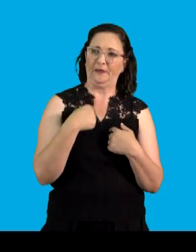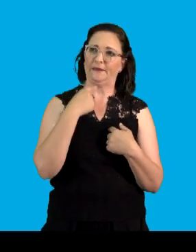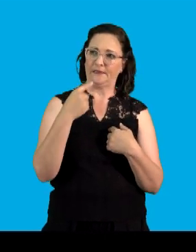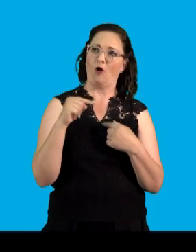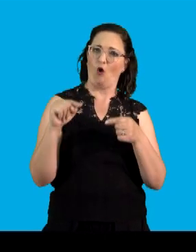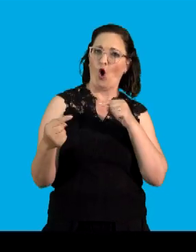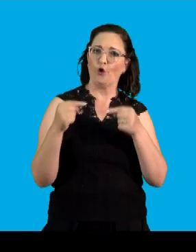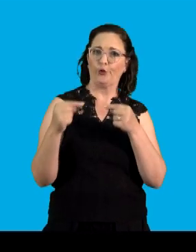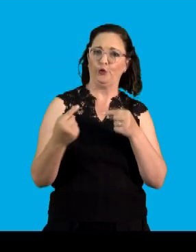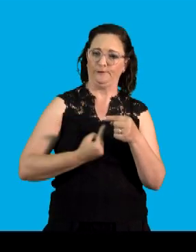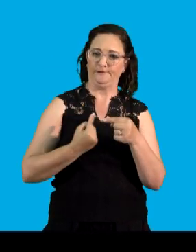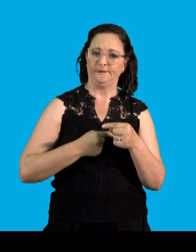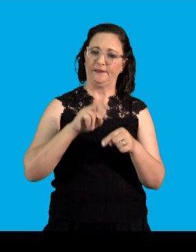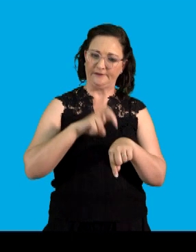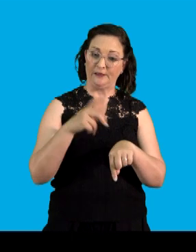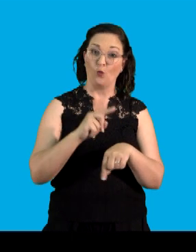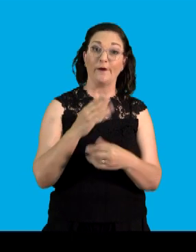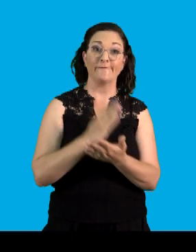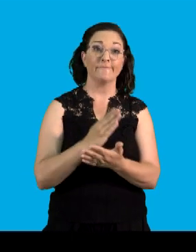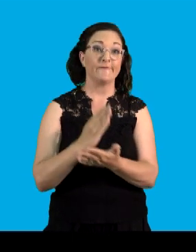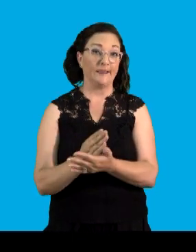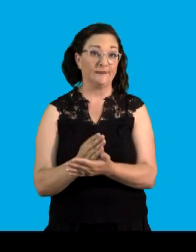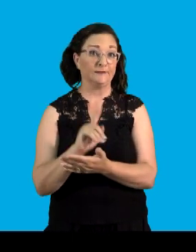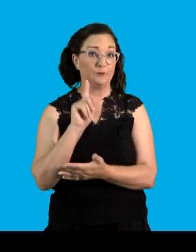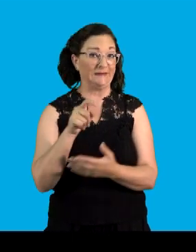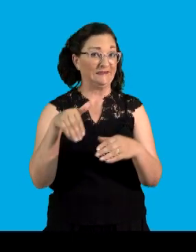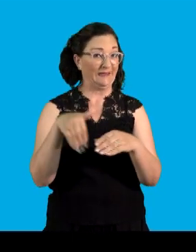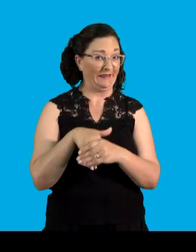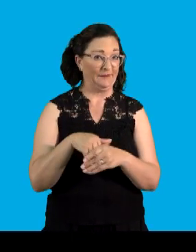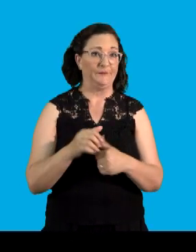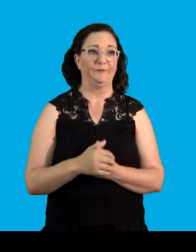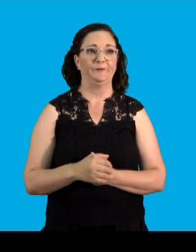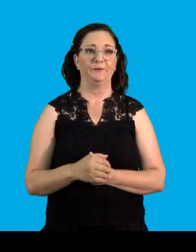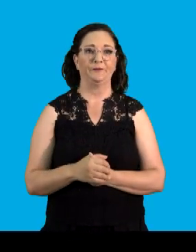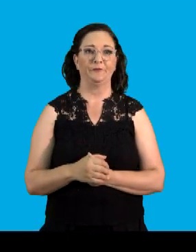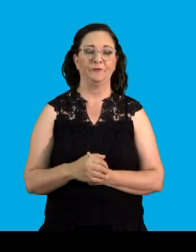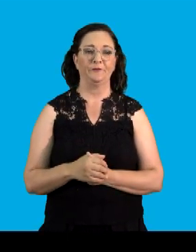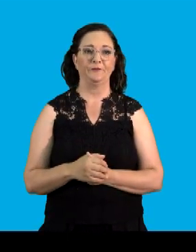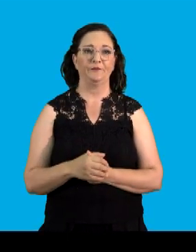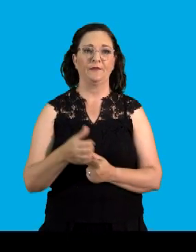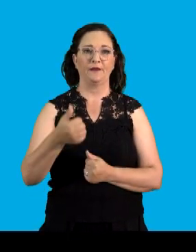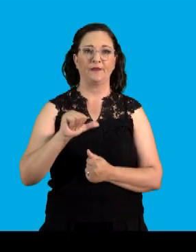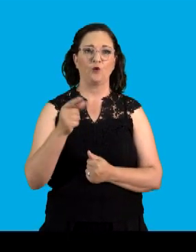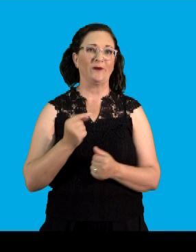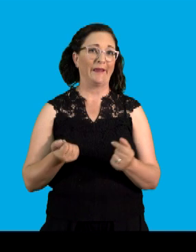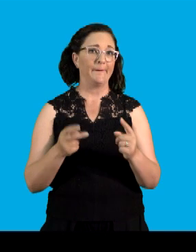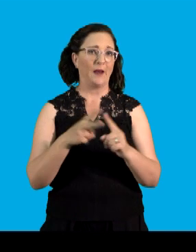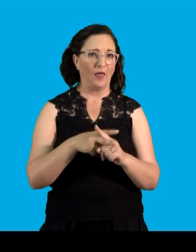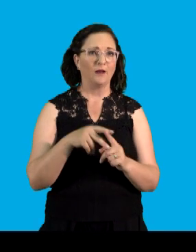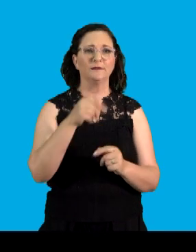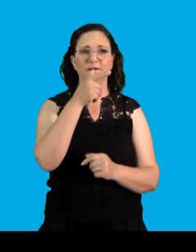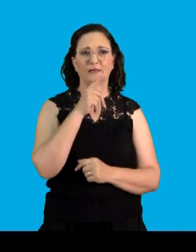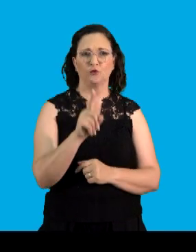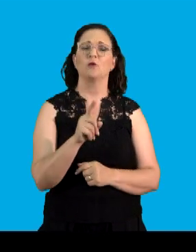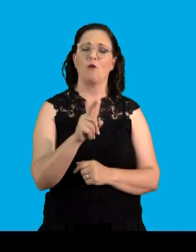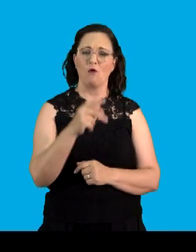it has to be factual. The argument, it has to have facts. Right, and then when they say apply, you're going to